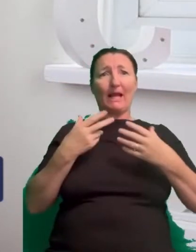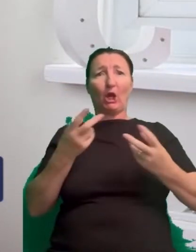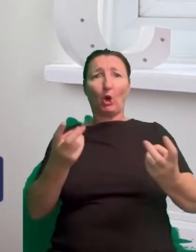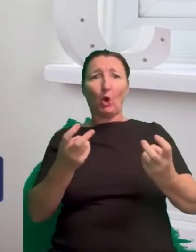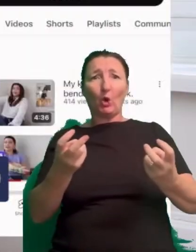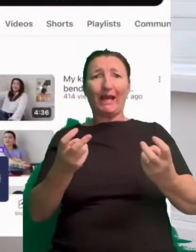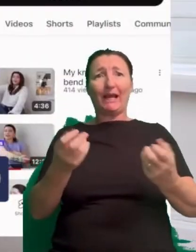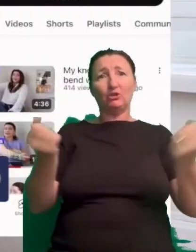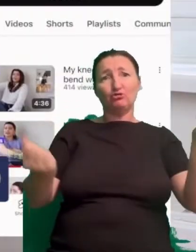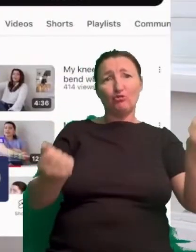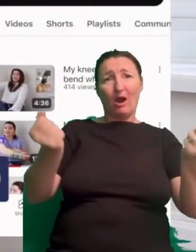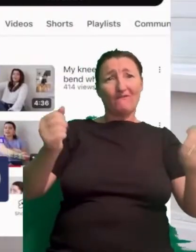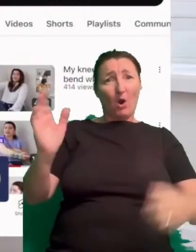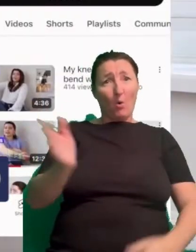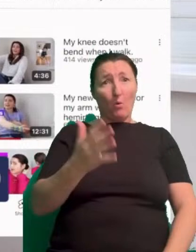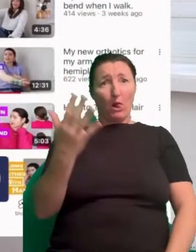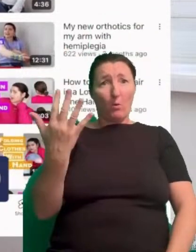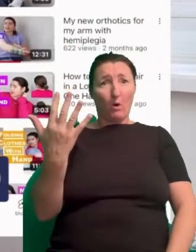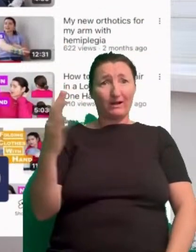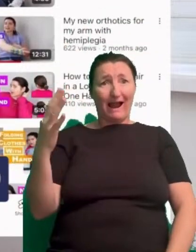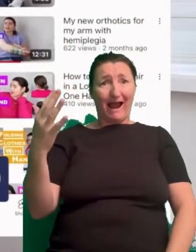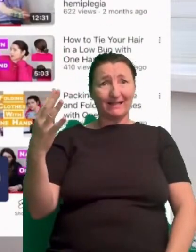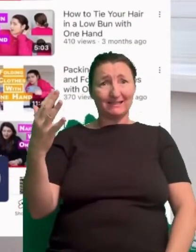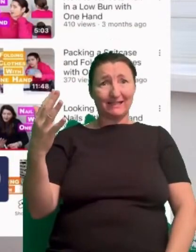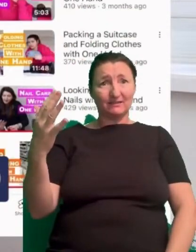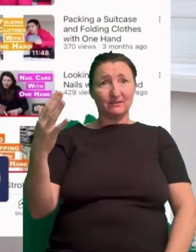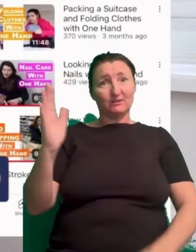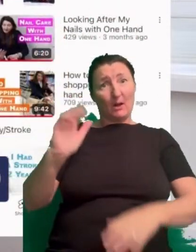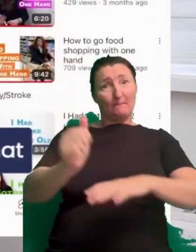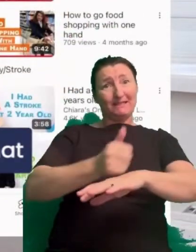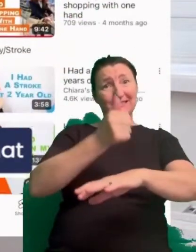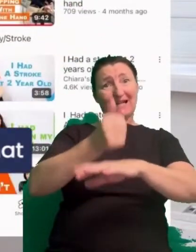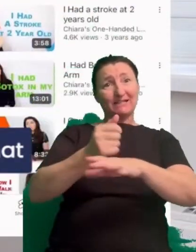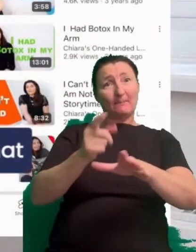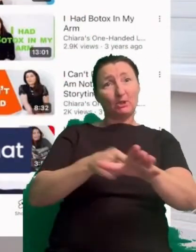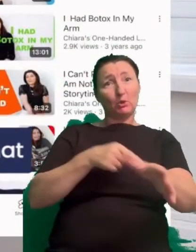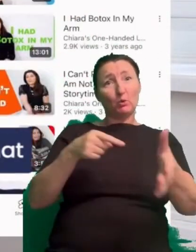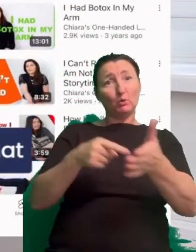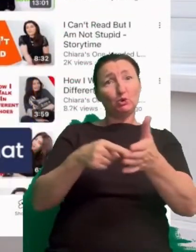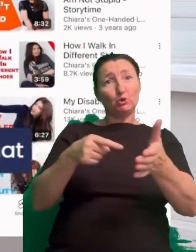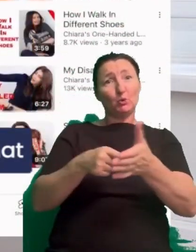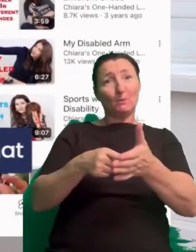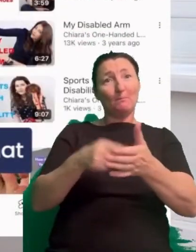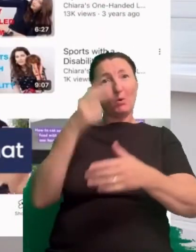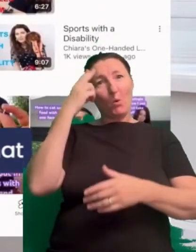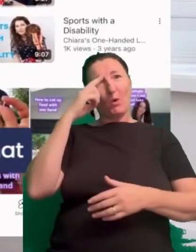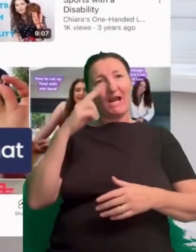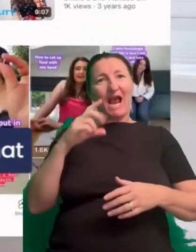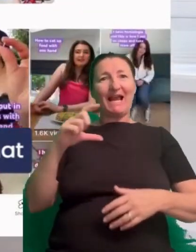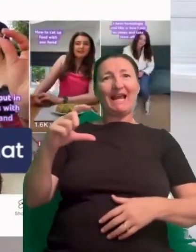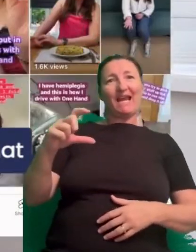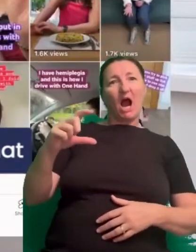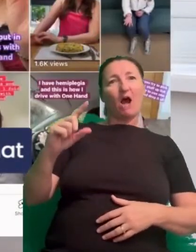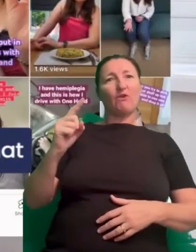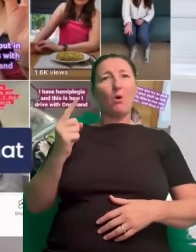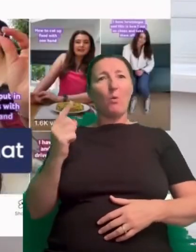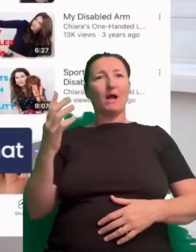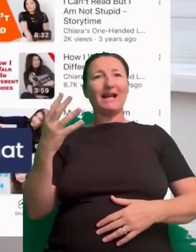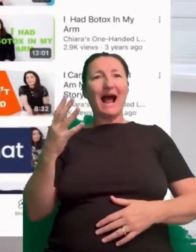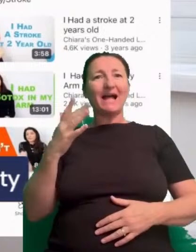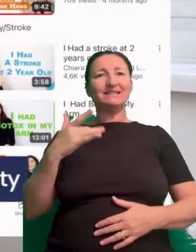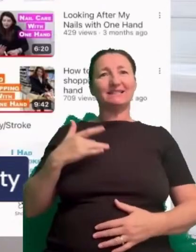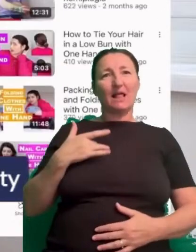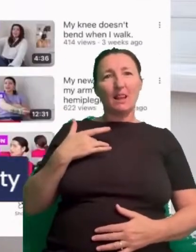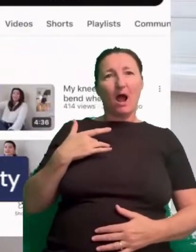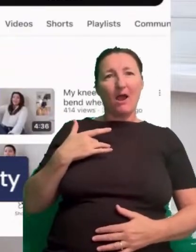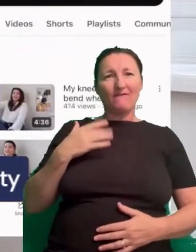car one-handed. So I decided to start a YouTube channel in 2020 called Kiara's One-Handed Life to show people that